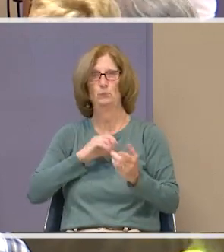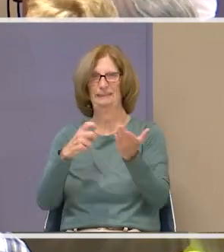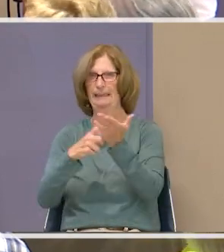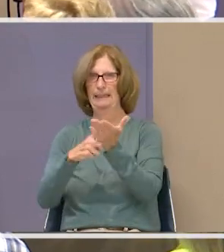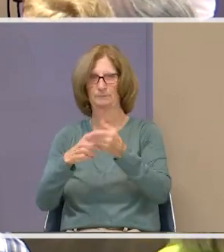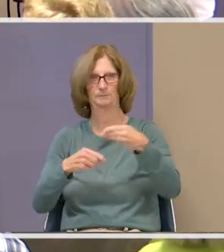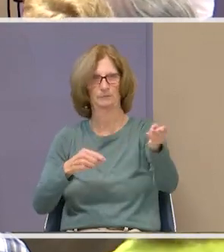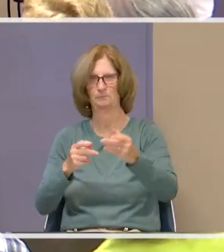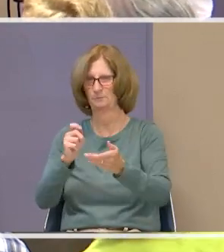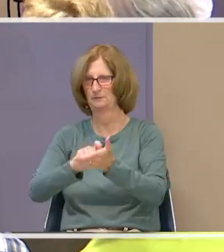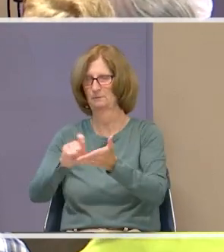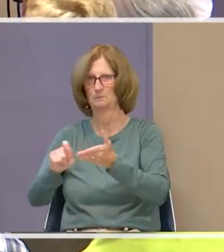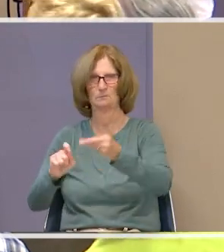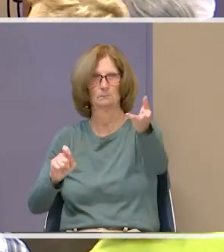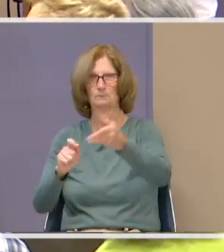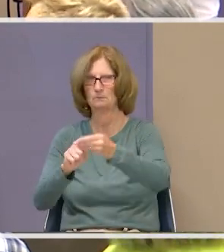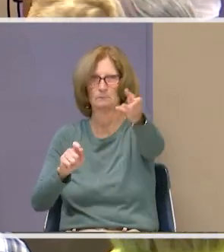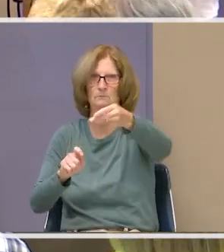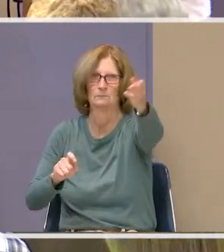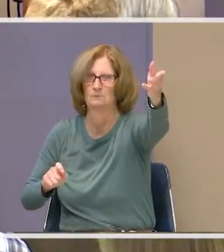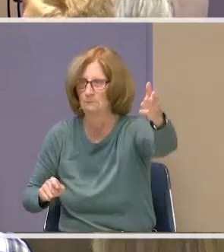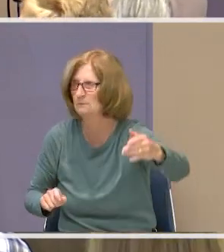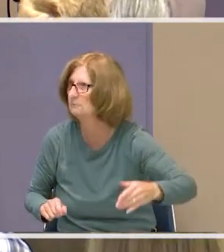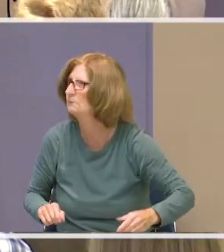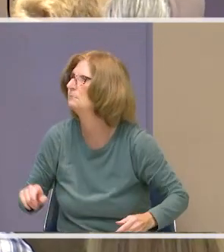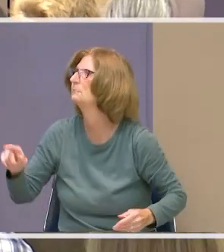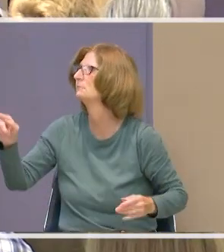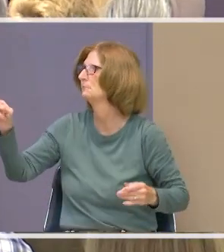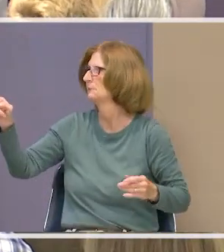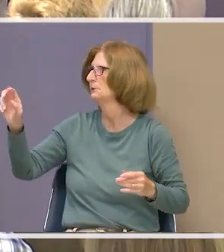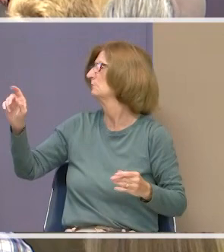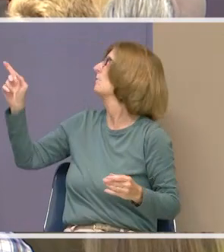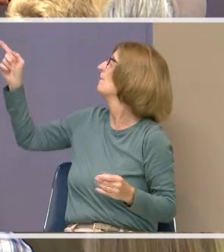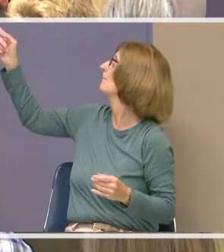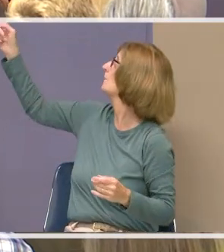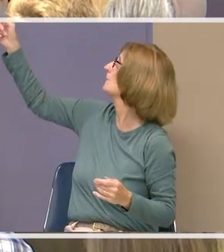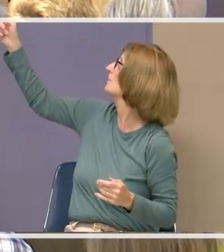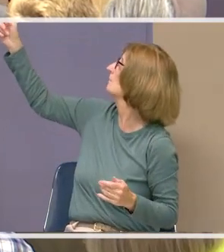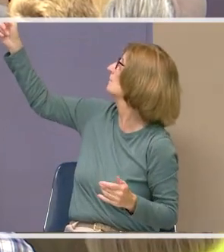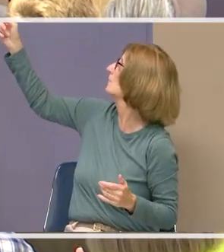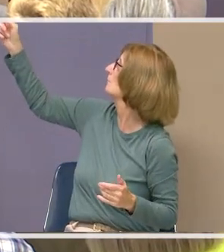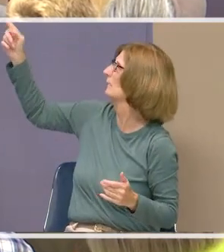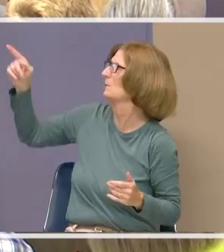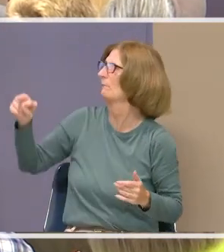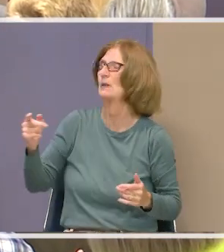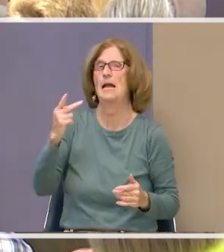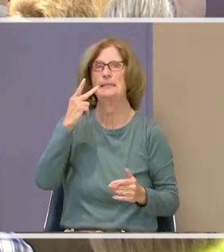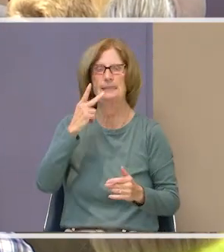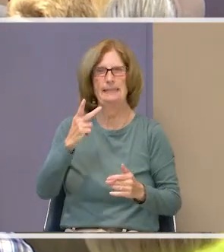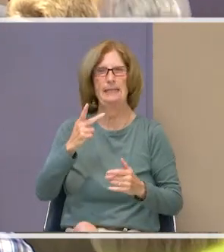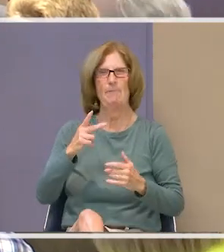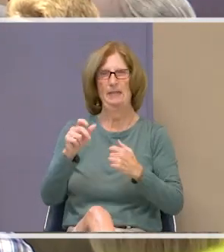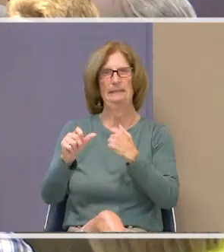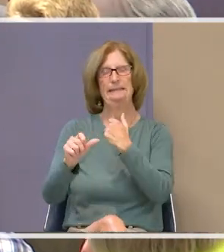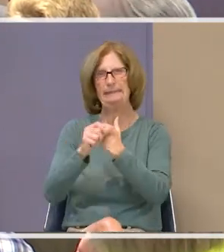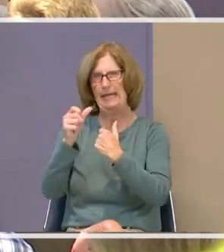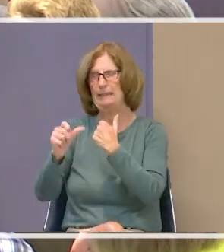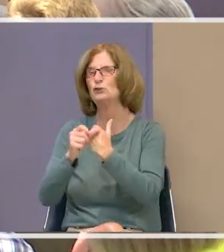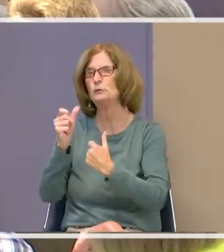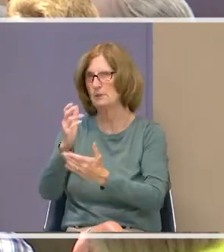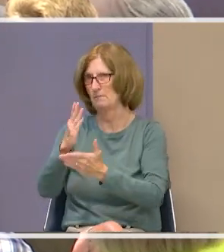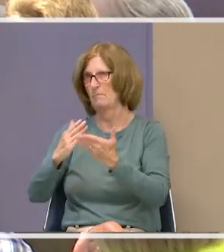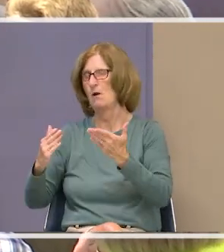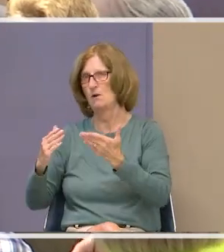something. And then I live, and like I said, where that pointer is, I live on an extremely dangerous part of East End